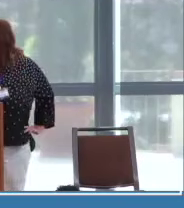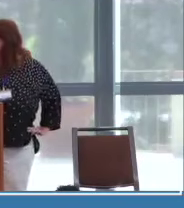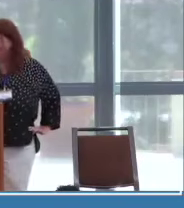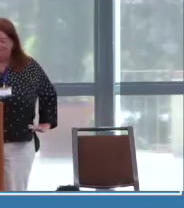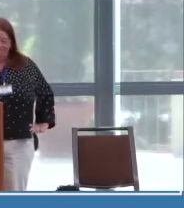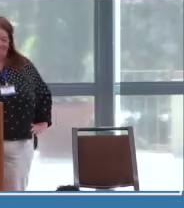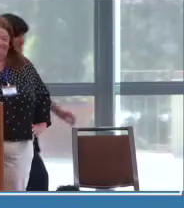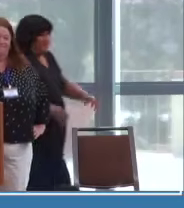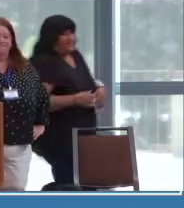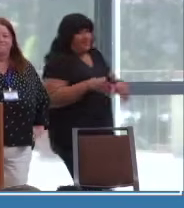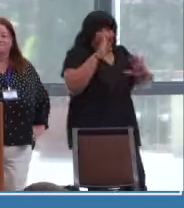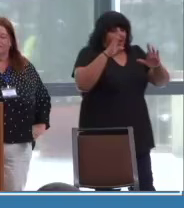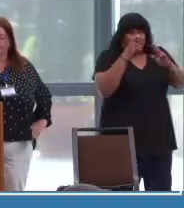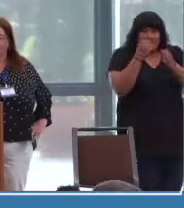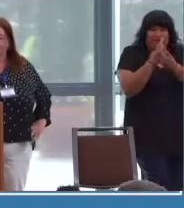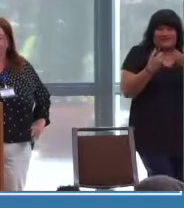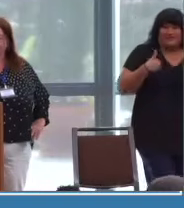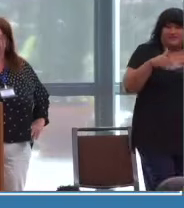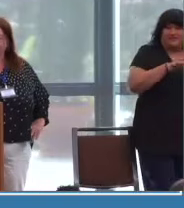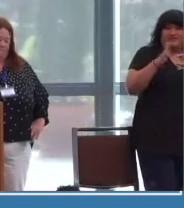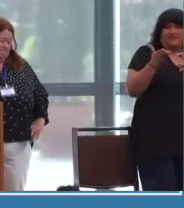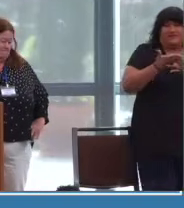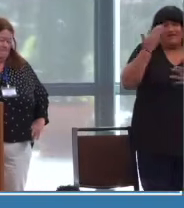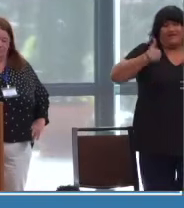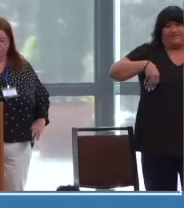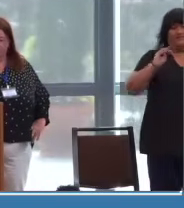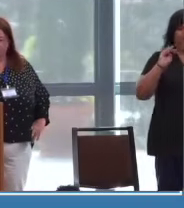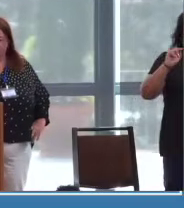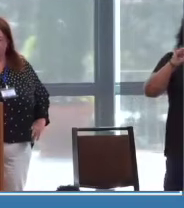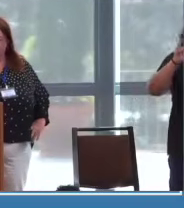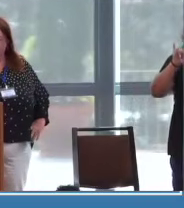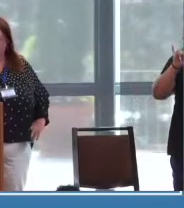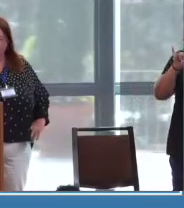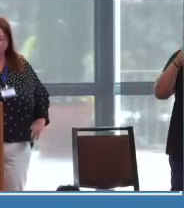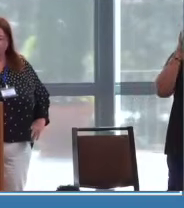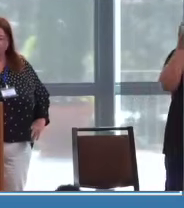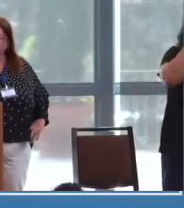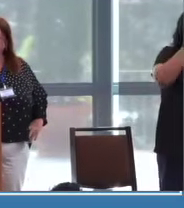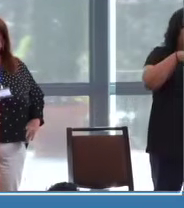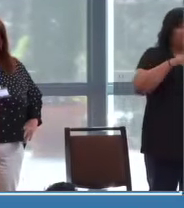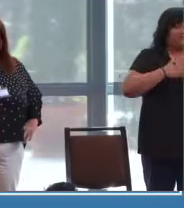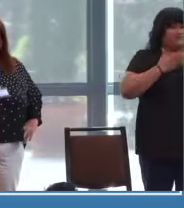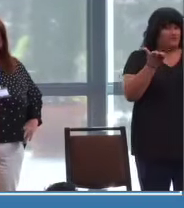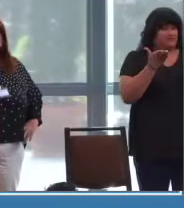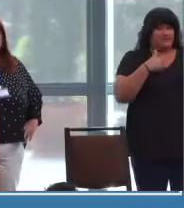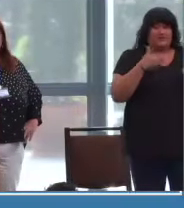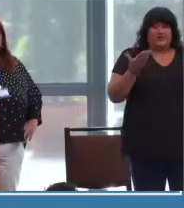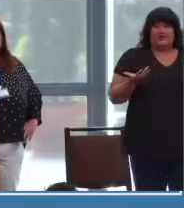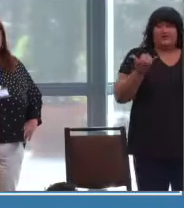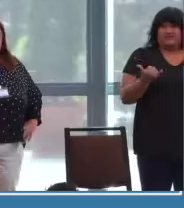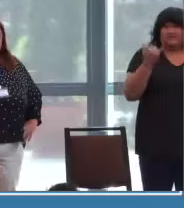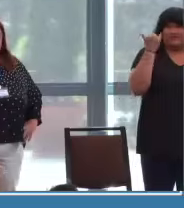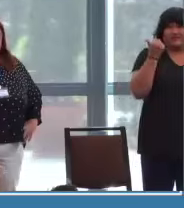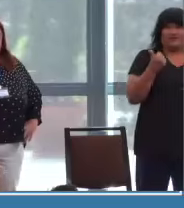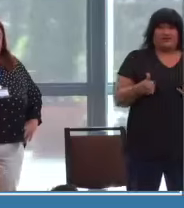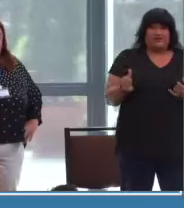Hi, I'm Maggie. I'm the virtual care coordinator for Lupus LA. I know Susan told you a little bit about my services. I'm here today if any questions